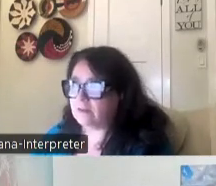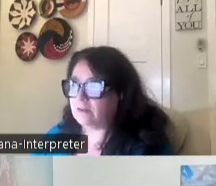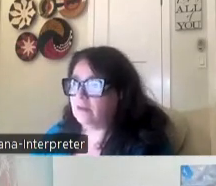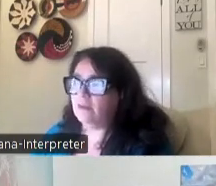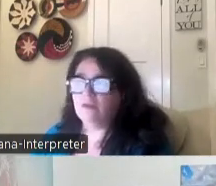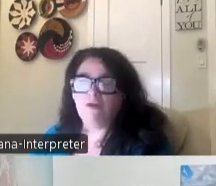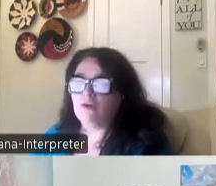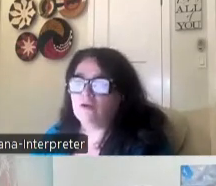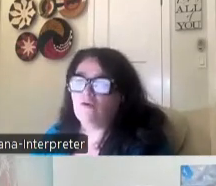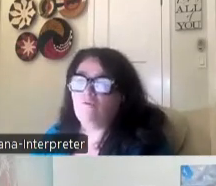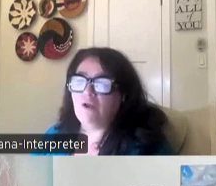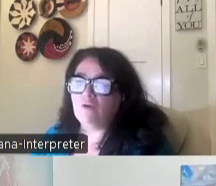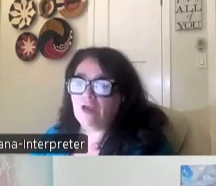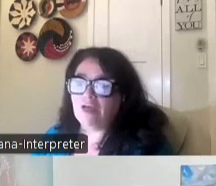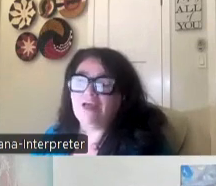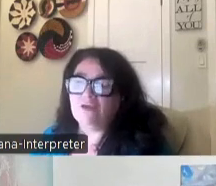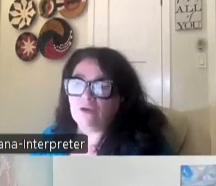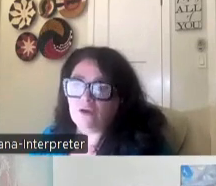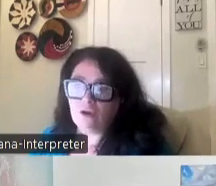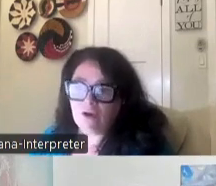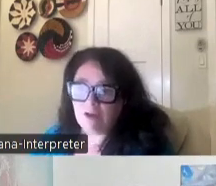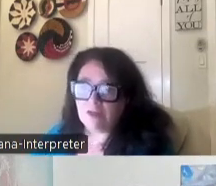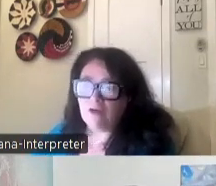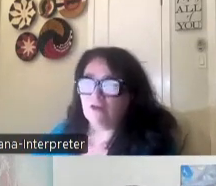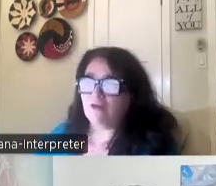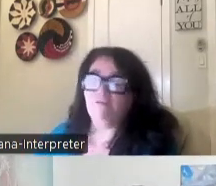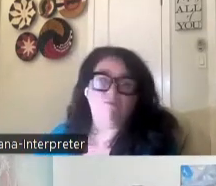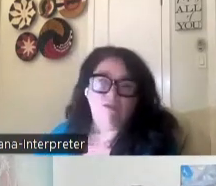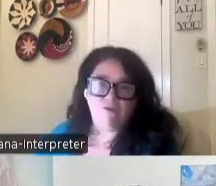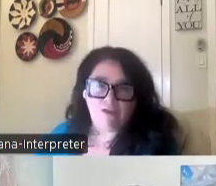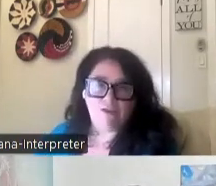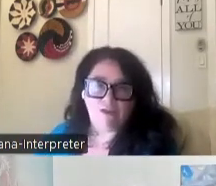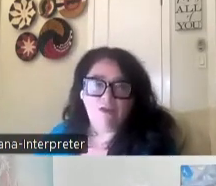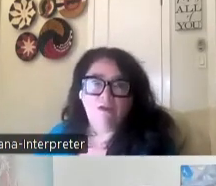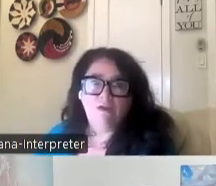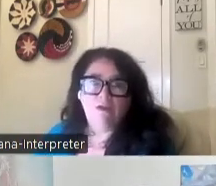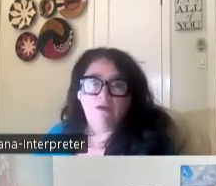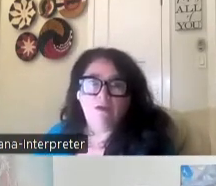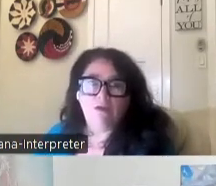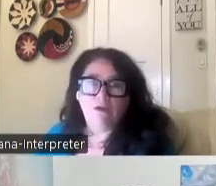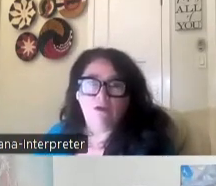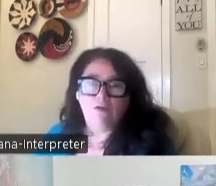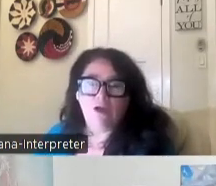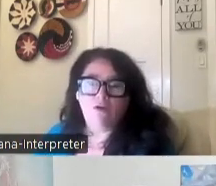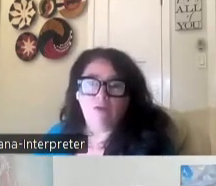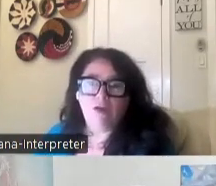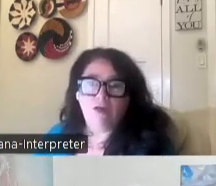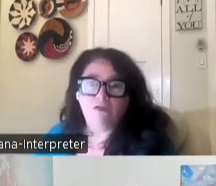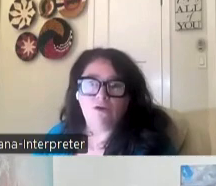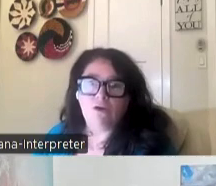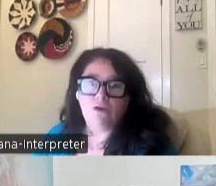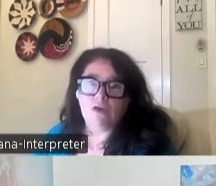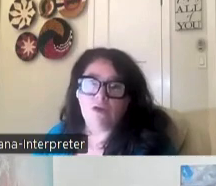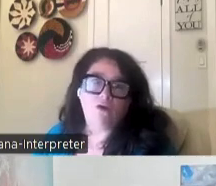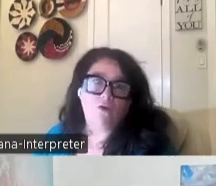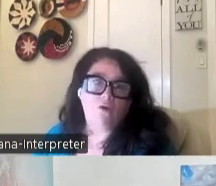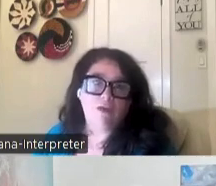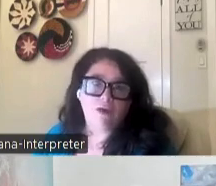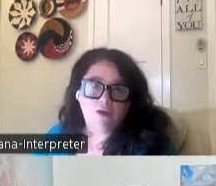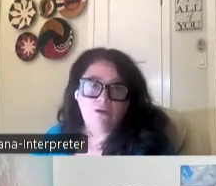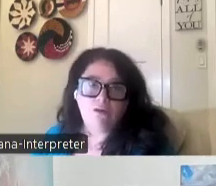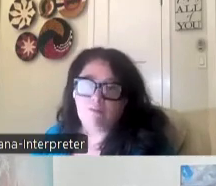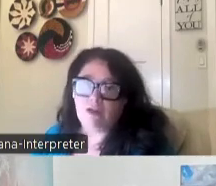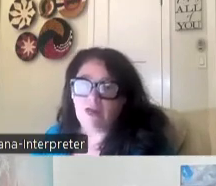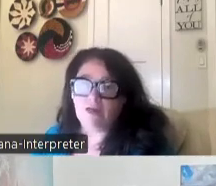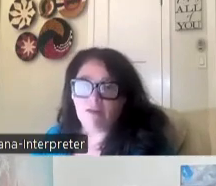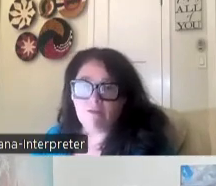whiplash unfolded in recent months, culminating in a pretty devastating, historically devastating wildfire event.